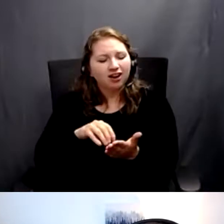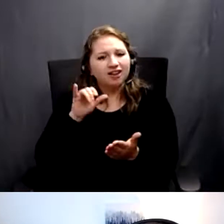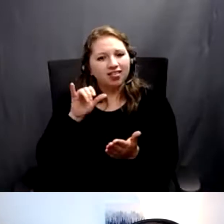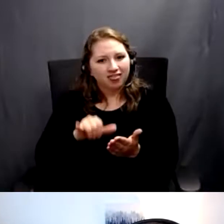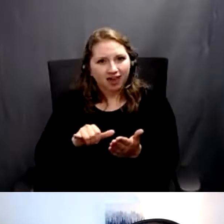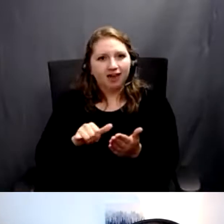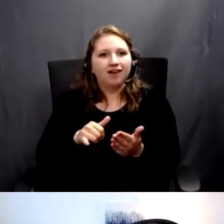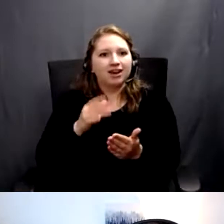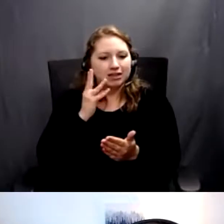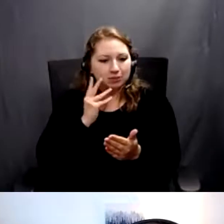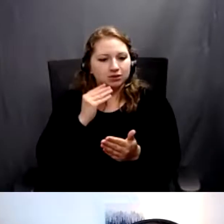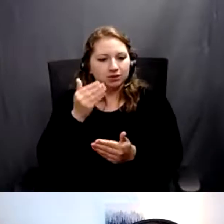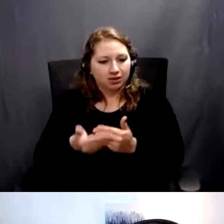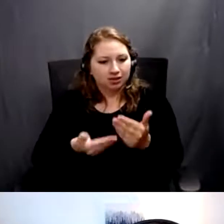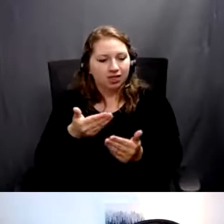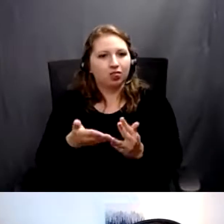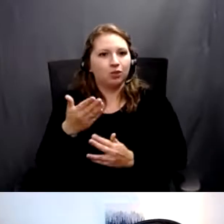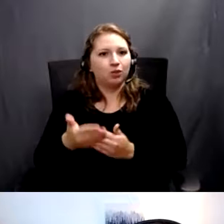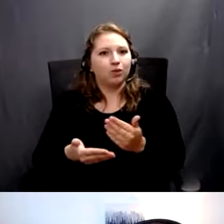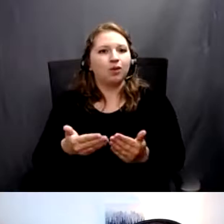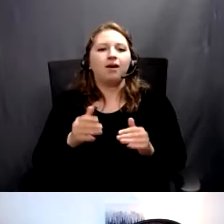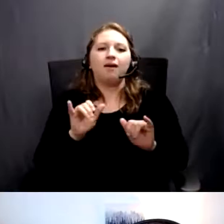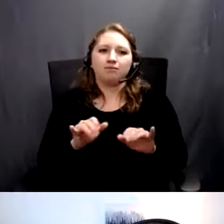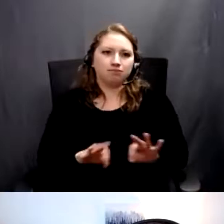process is just really important too.